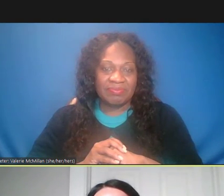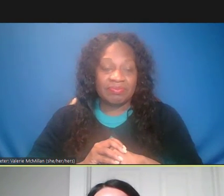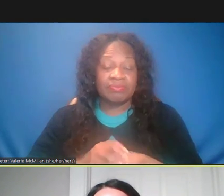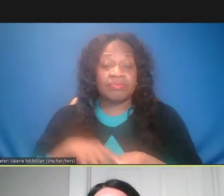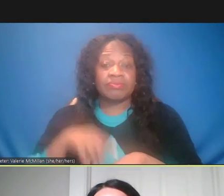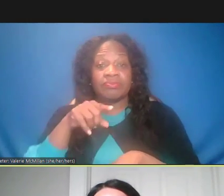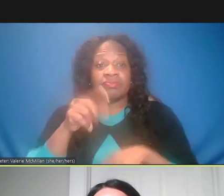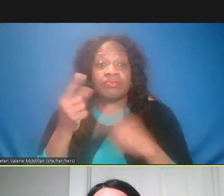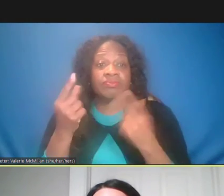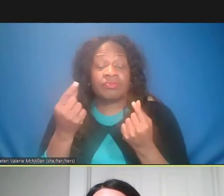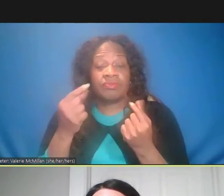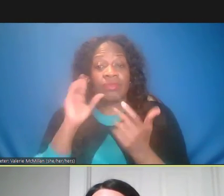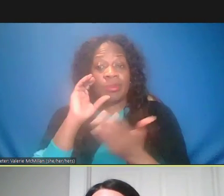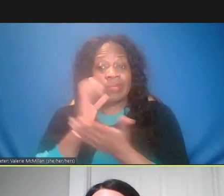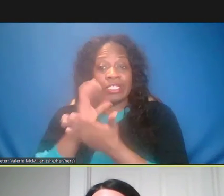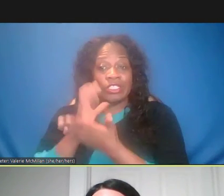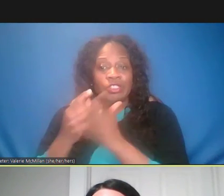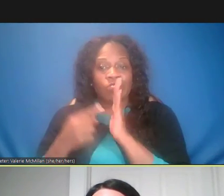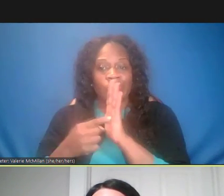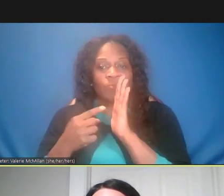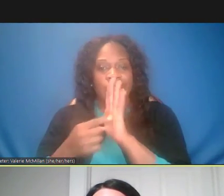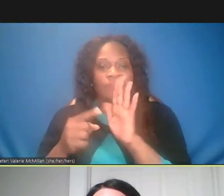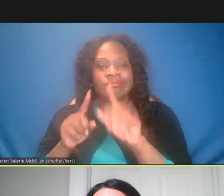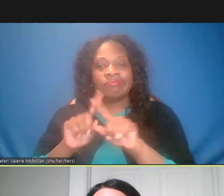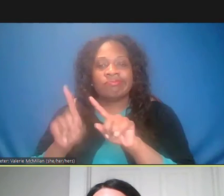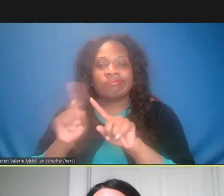Here we have some pictures to show examples of